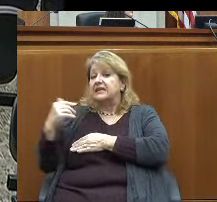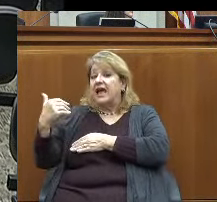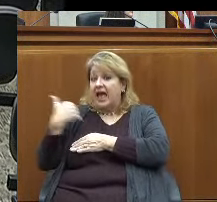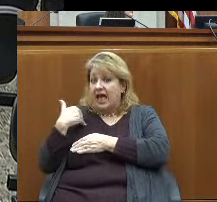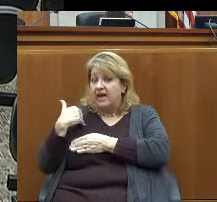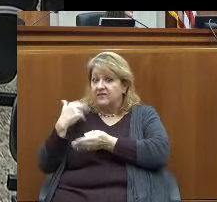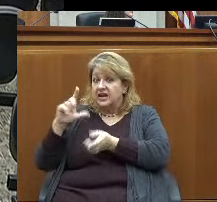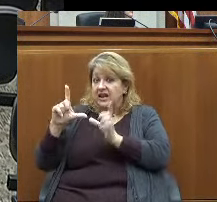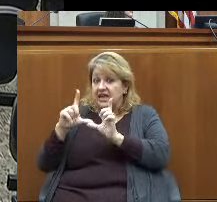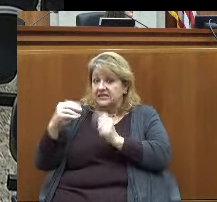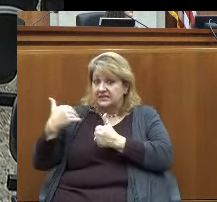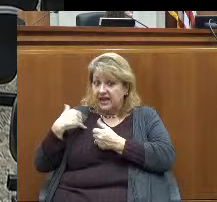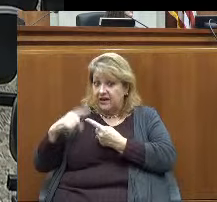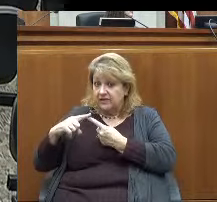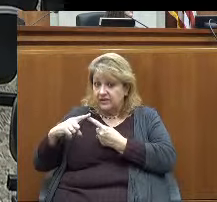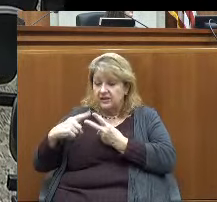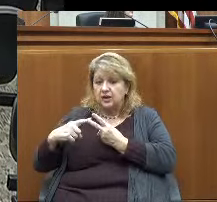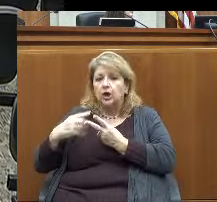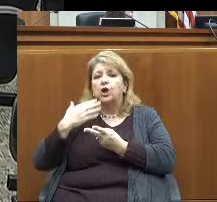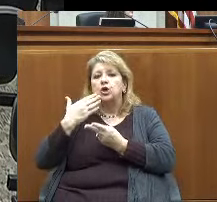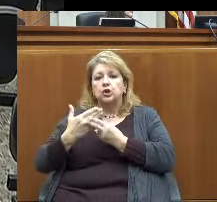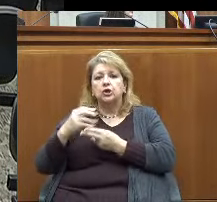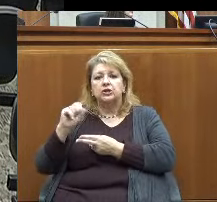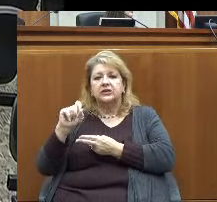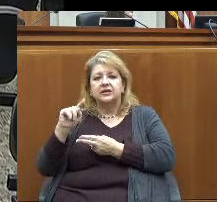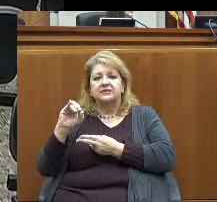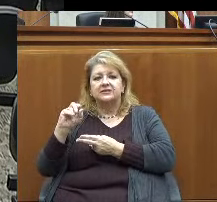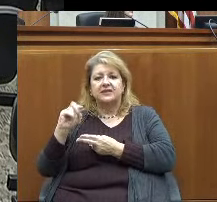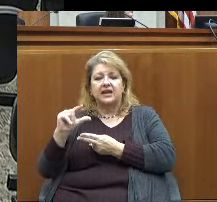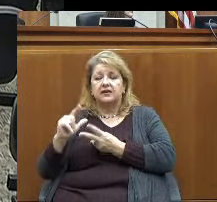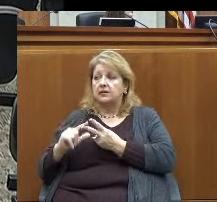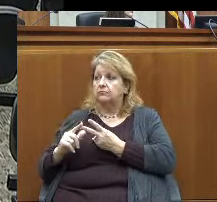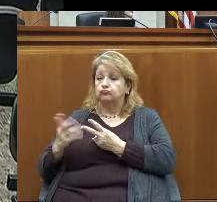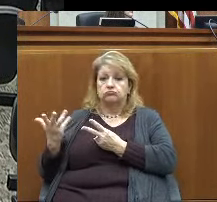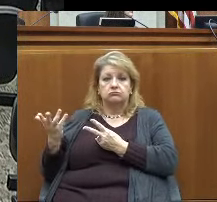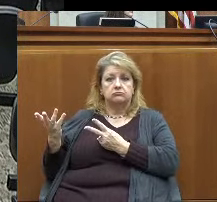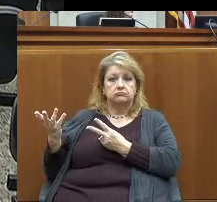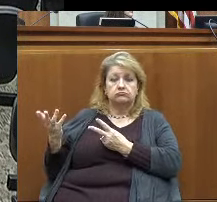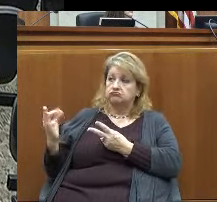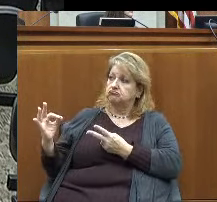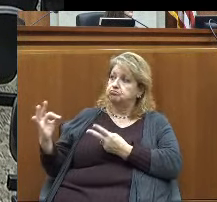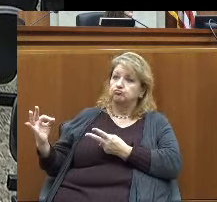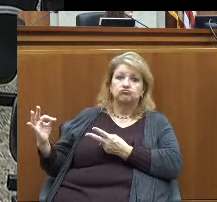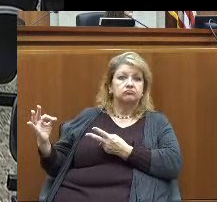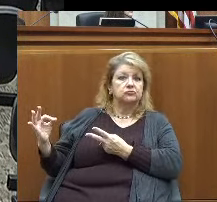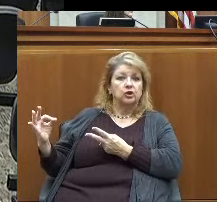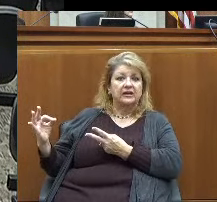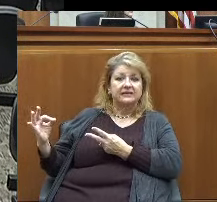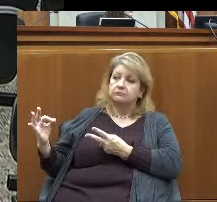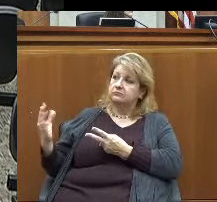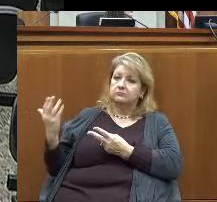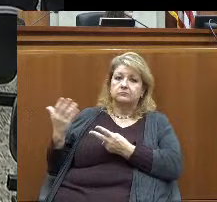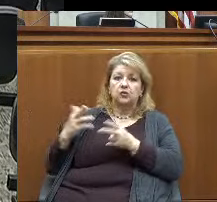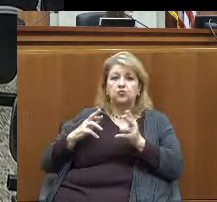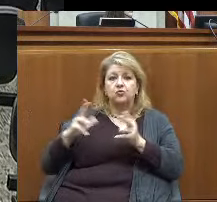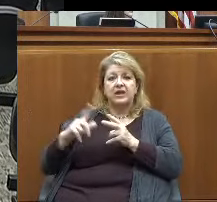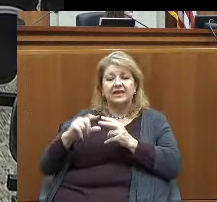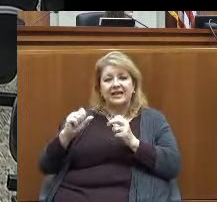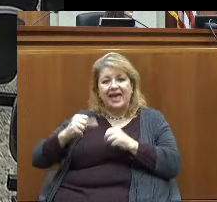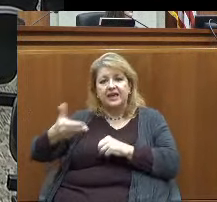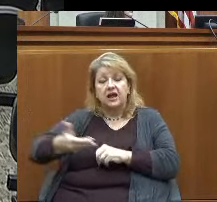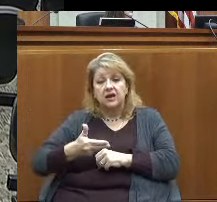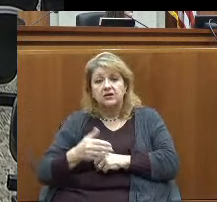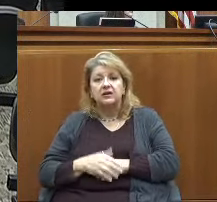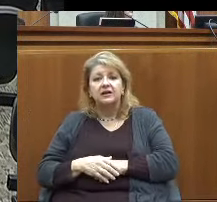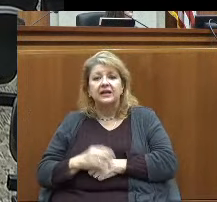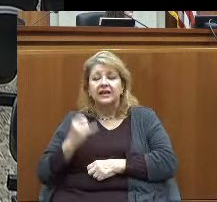standing. And so it's just duplicative in terms of government. And so what our approach would be is to just